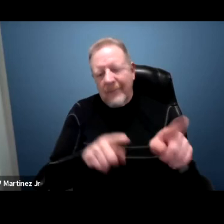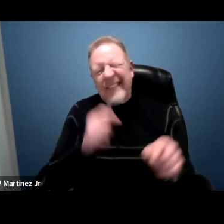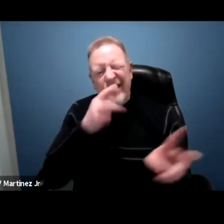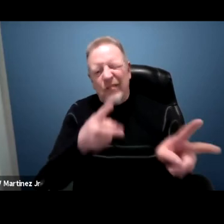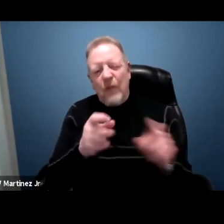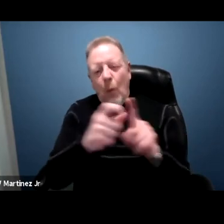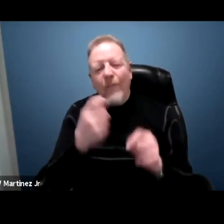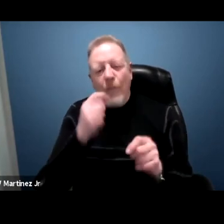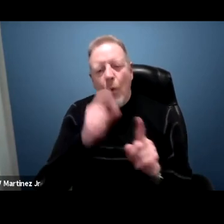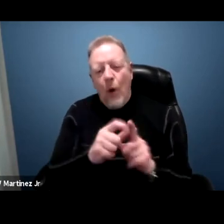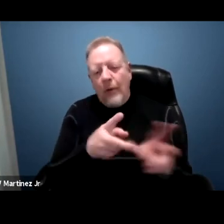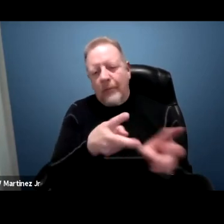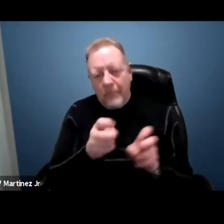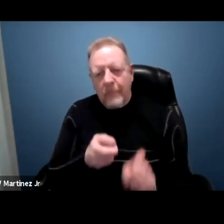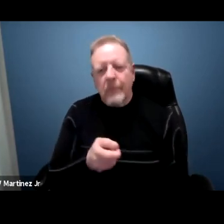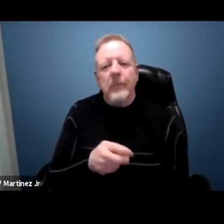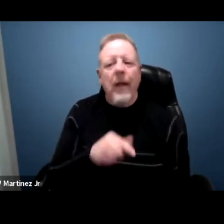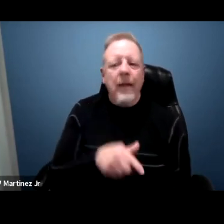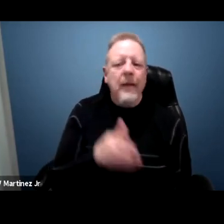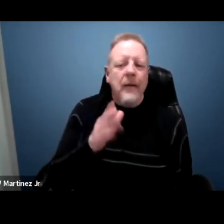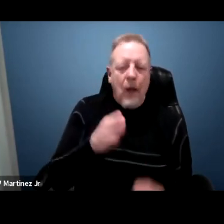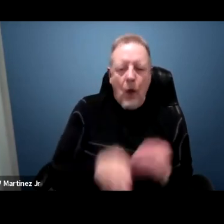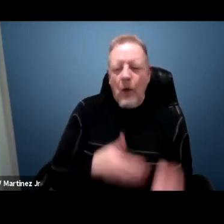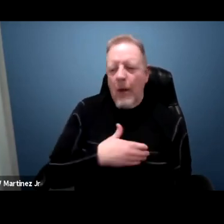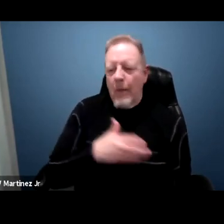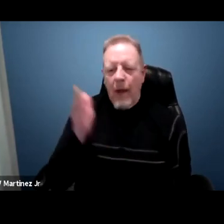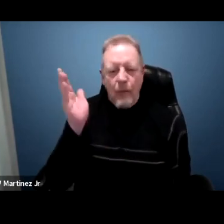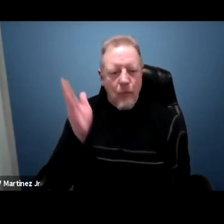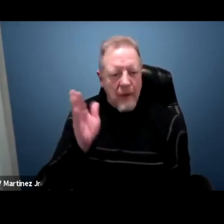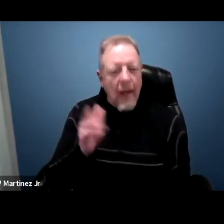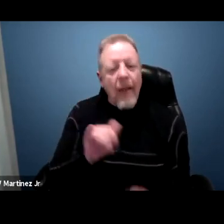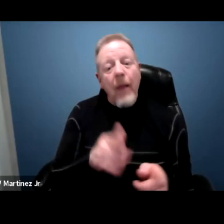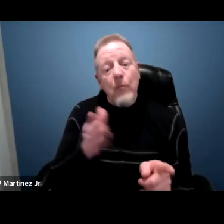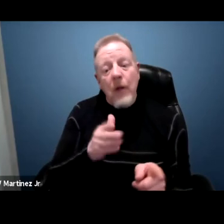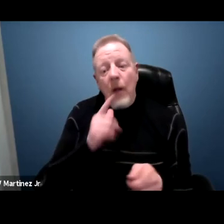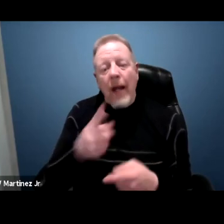Disability Rights Rhode Island produced this presentation with a grant from Social Security.